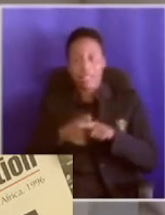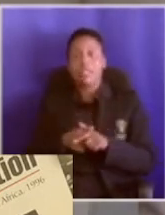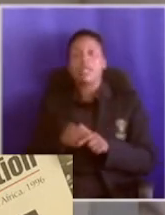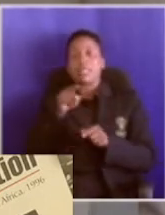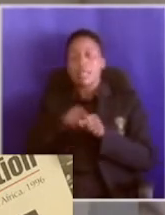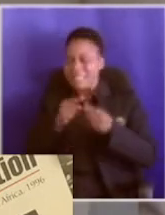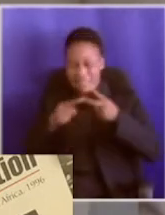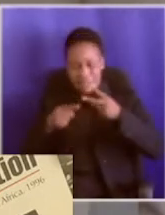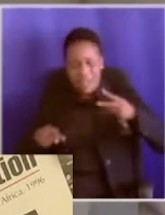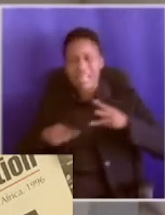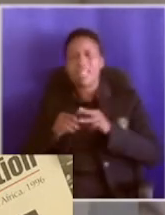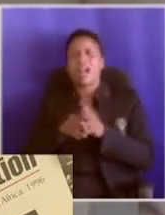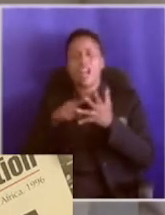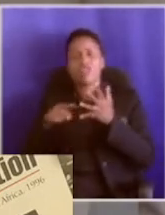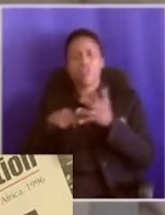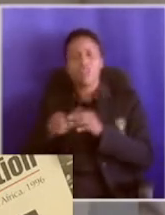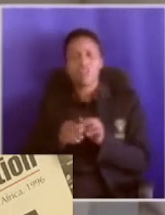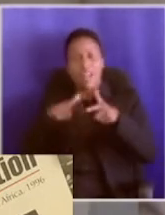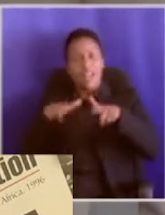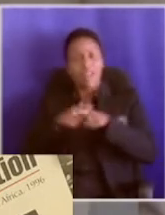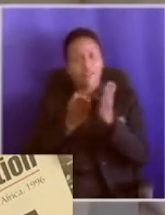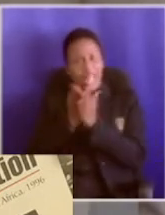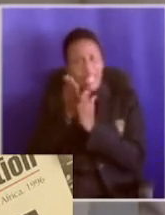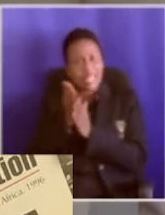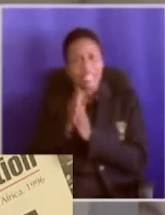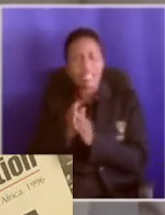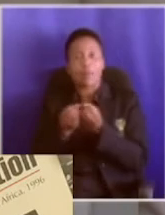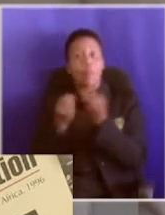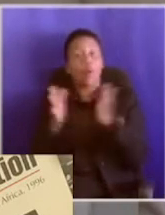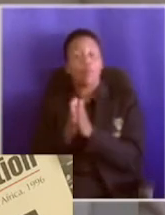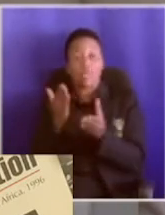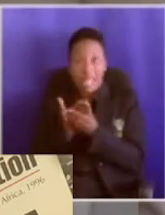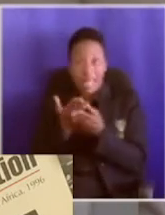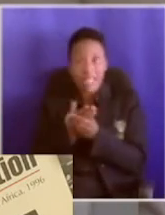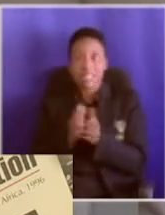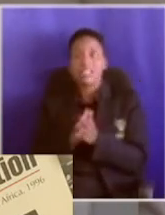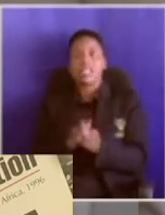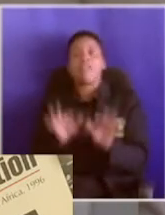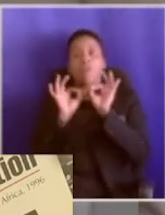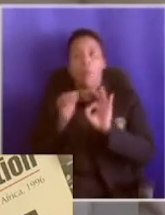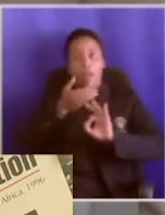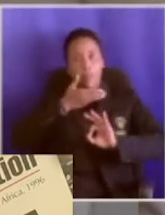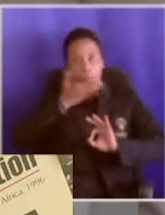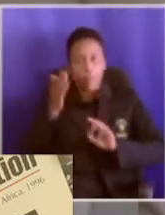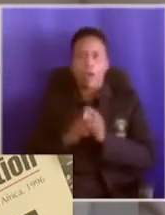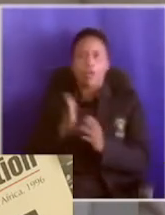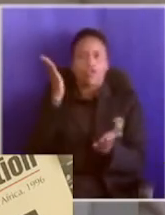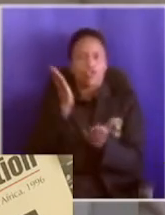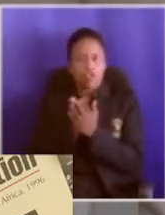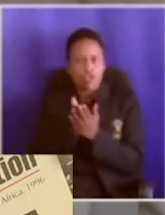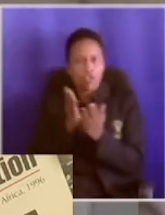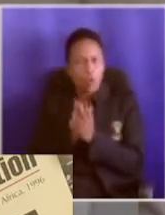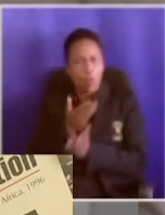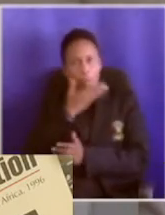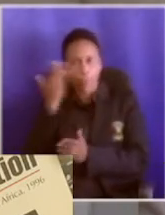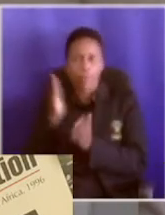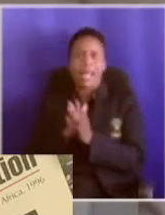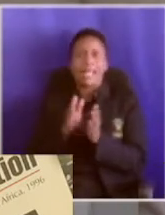various forms of land rights that are in most cases informal, uncertain, and